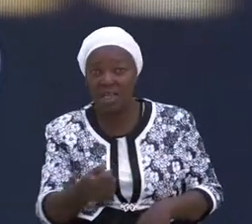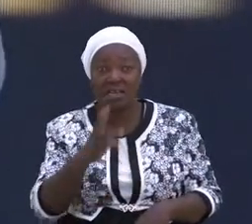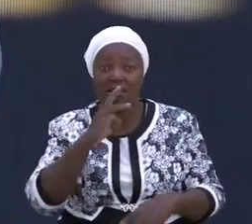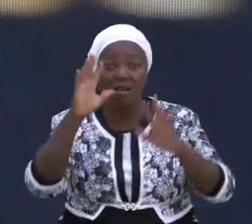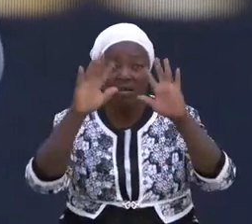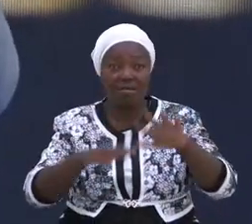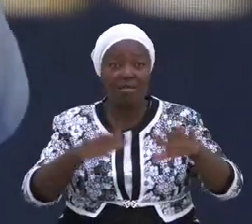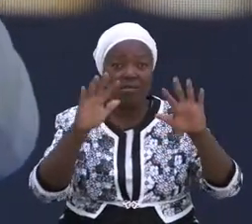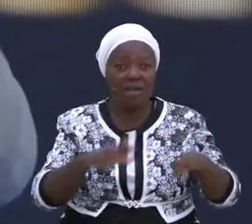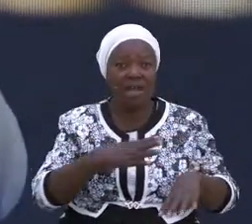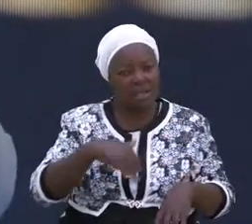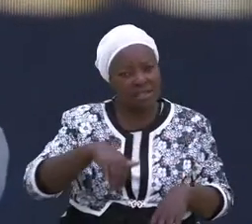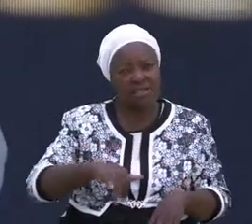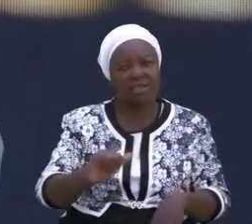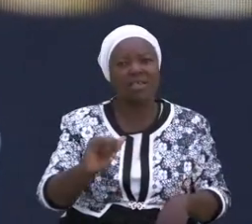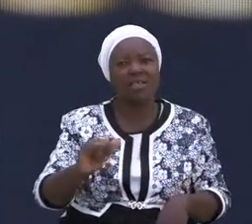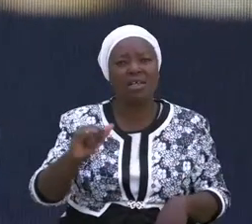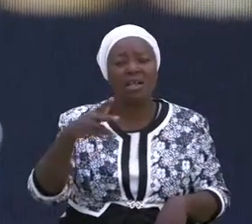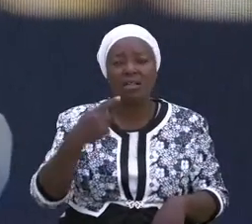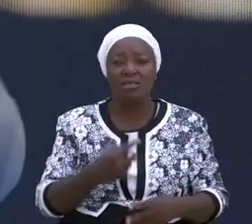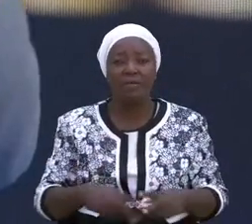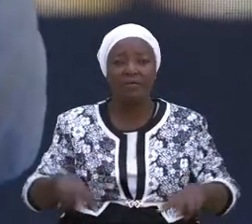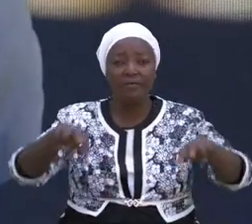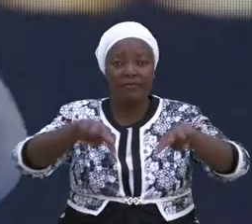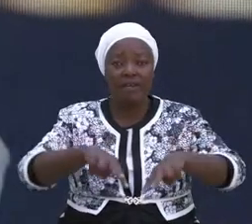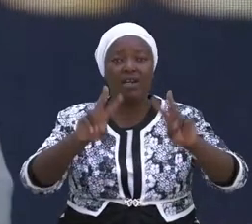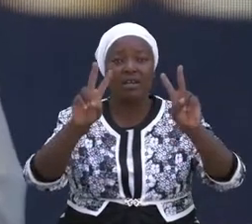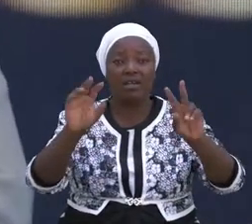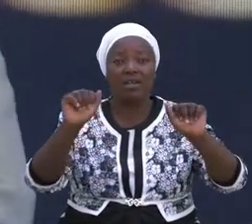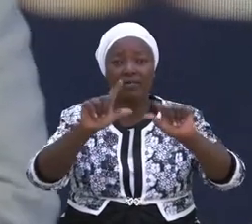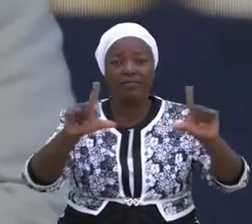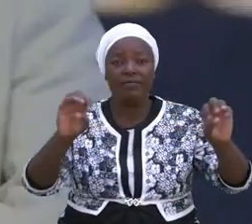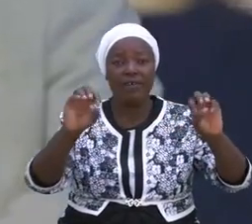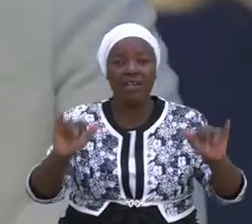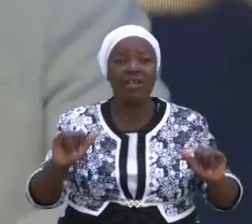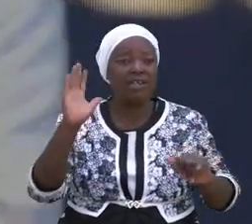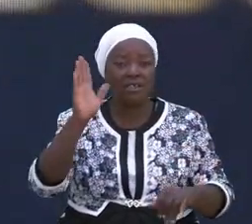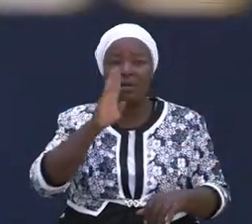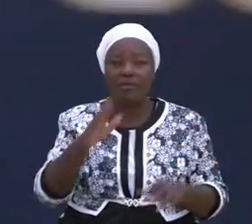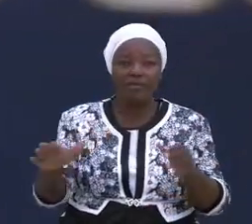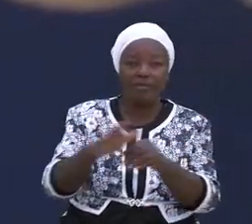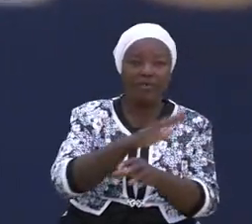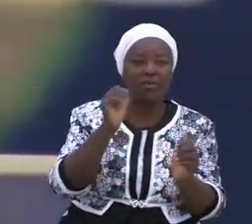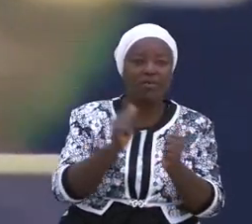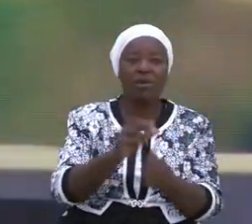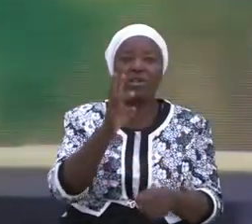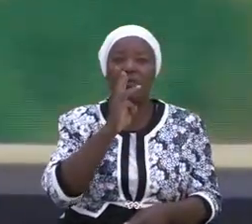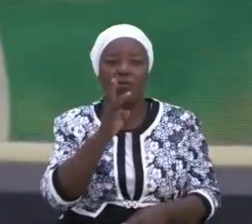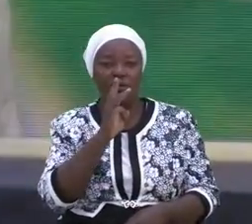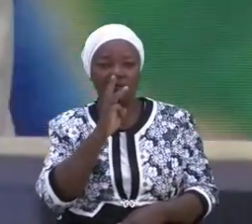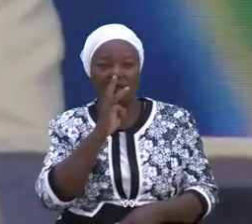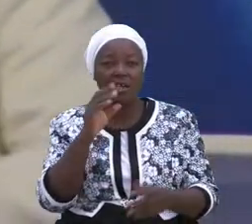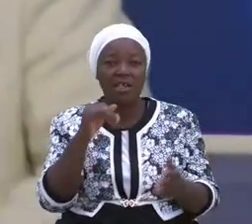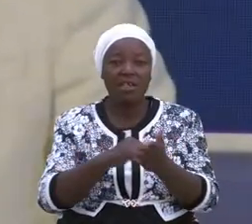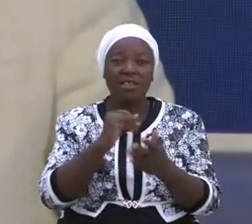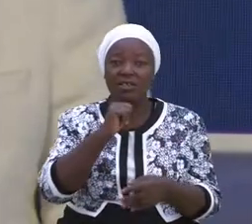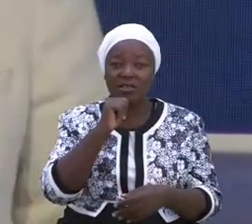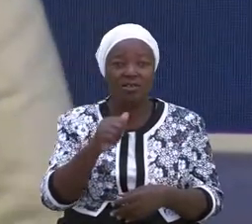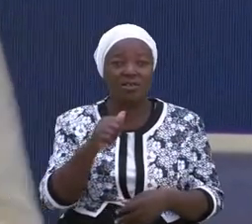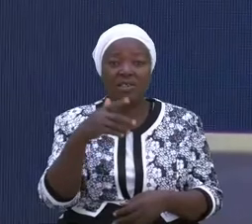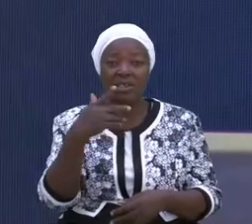and yet the valley shall be filled with water. You know, it's not the rainy season. It wasn't the